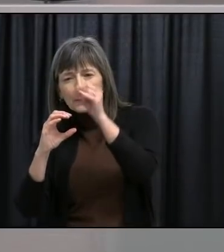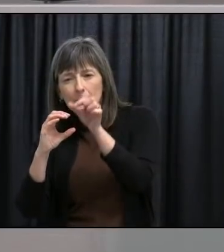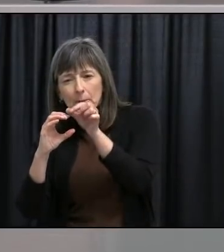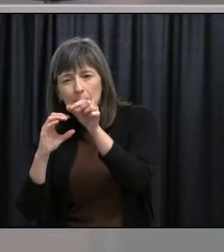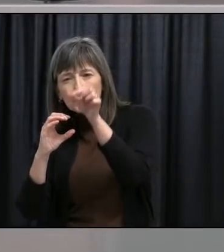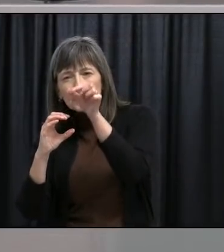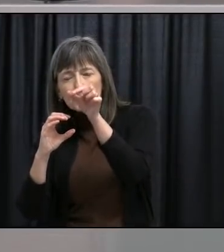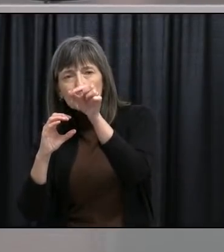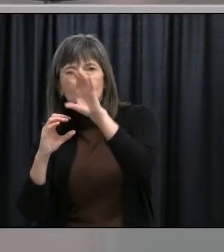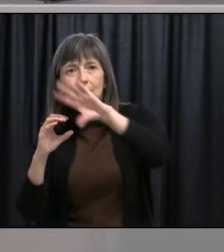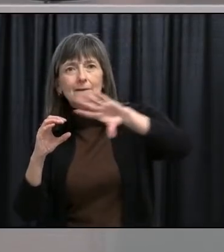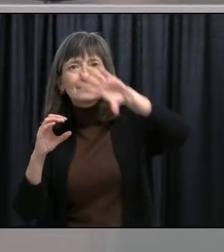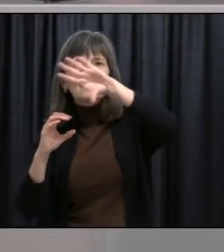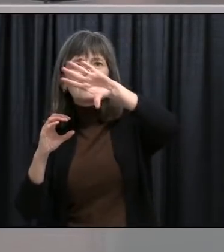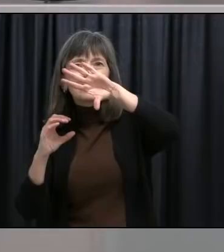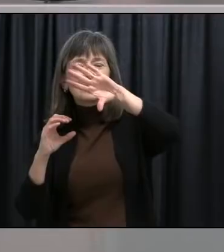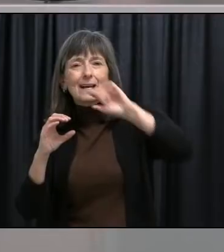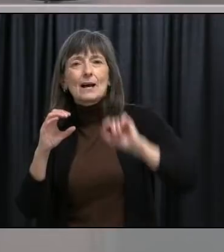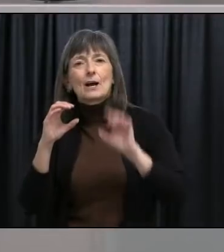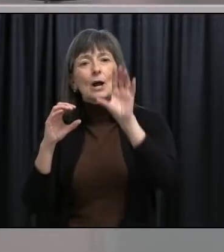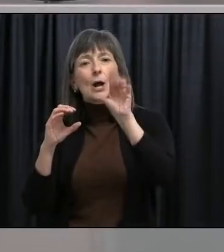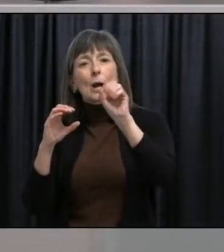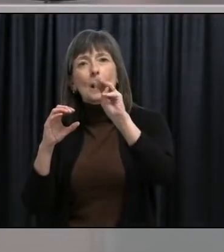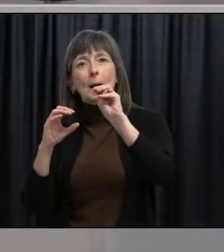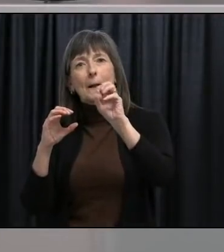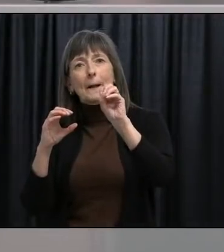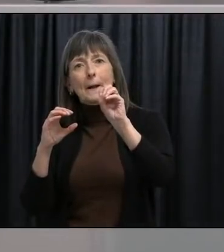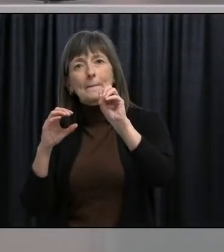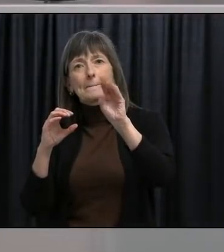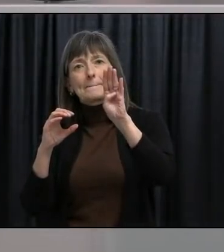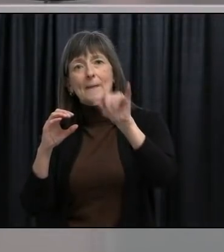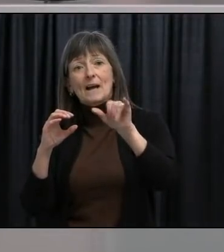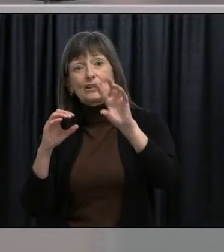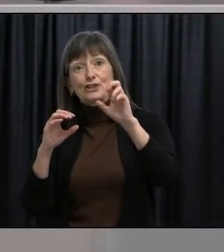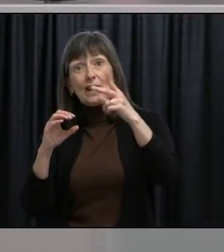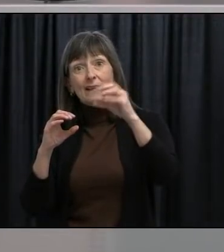Can you clarify that? No, it doesn't include the isthmus.